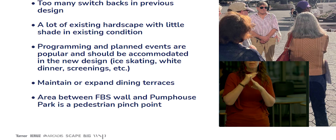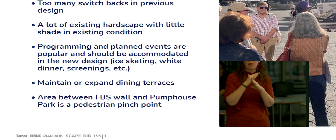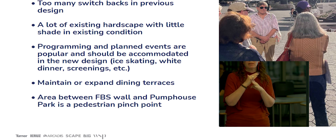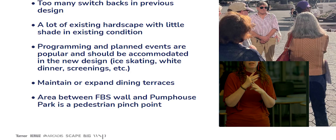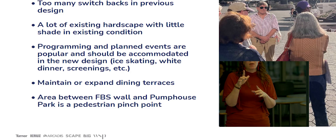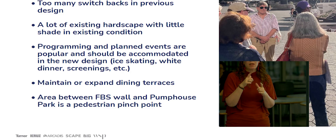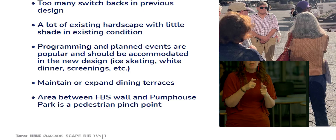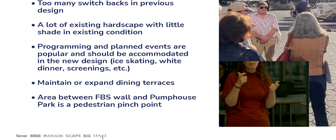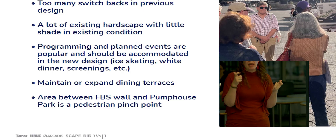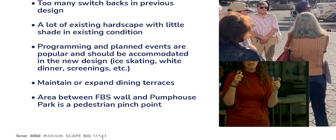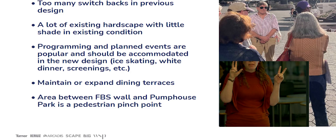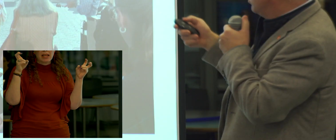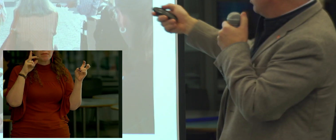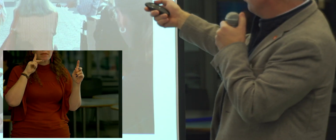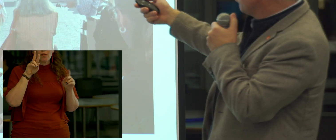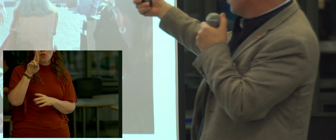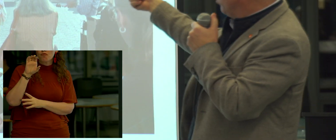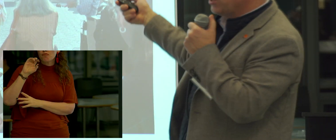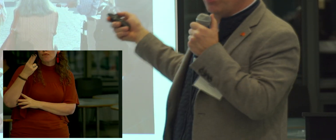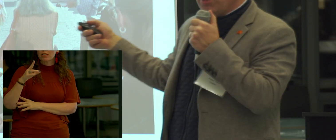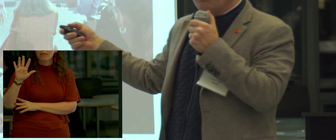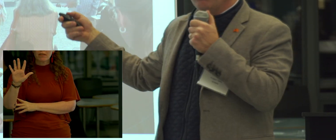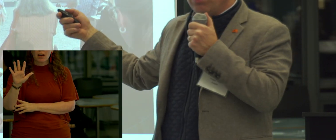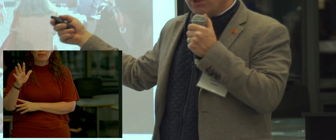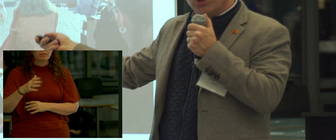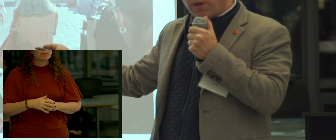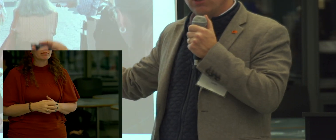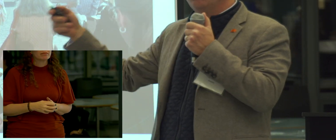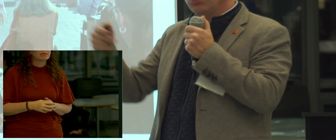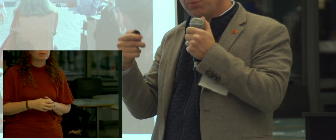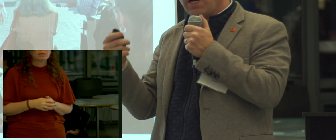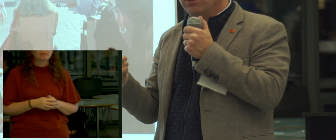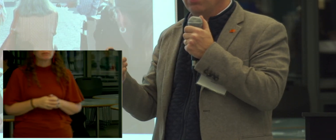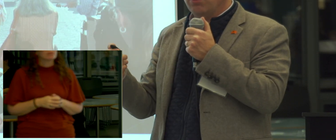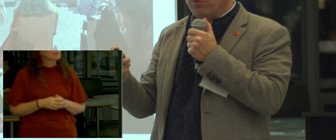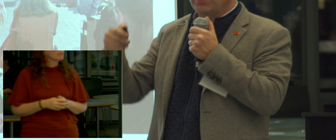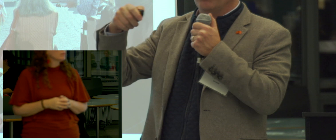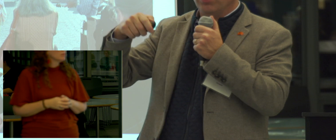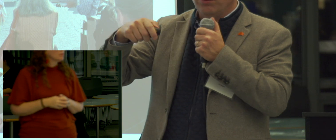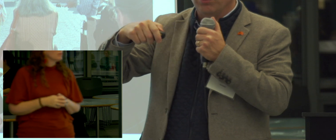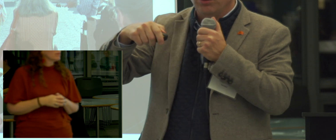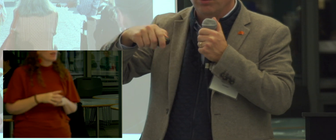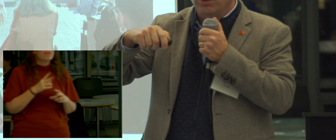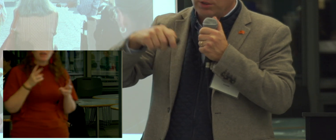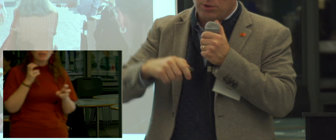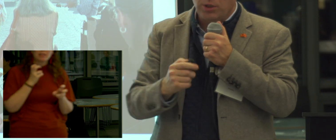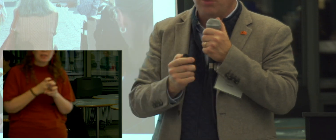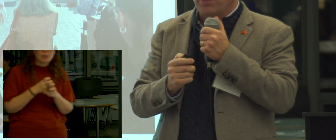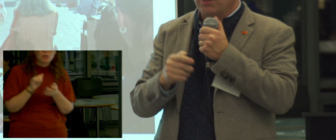huge theme in Reach 5 we got some feedback about switchbacks too many switchbacks very difficult for